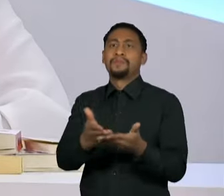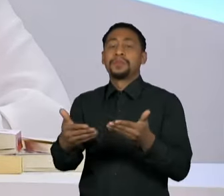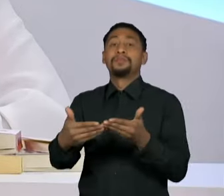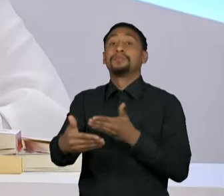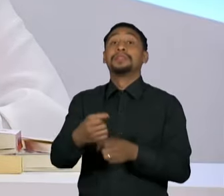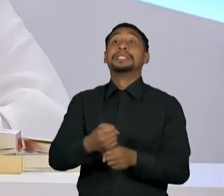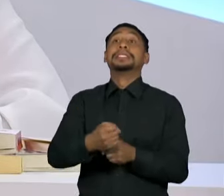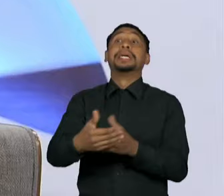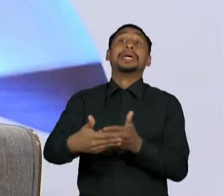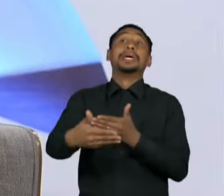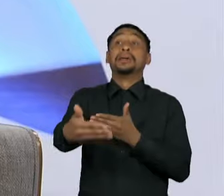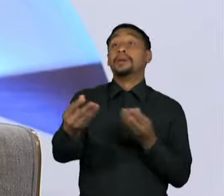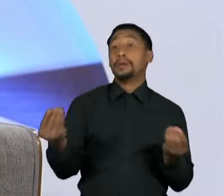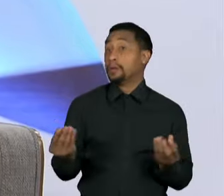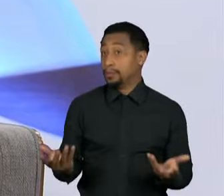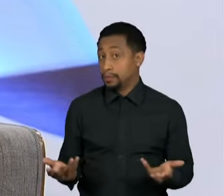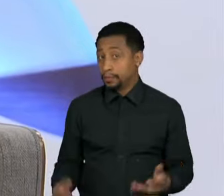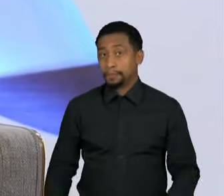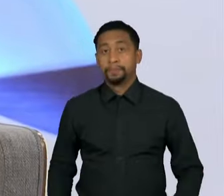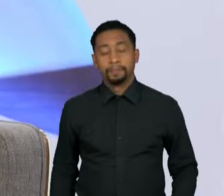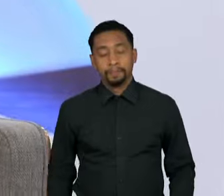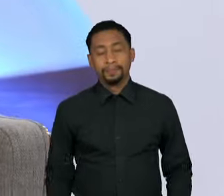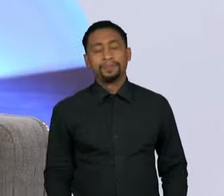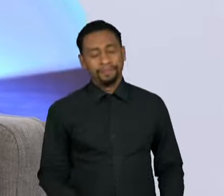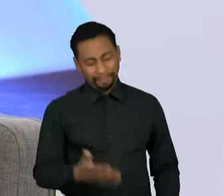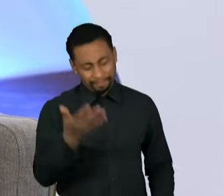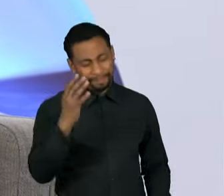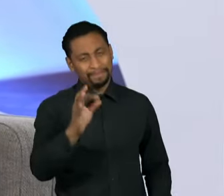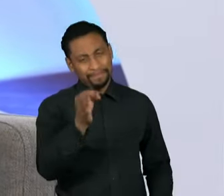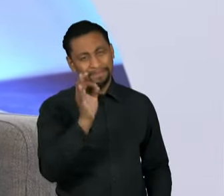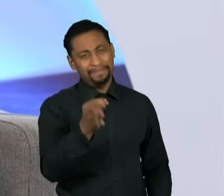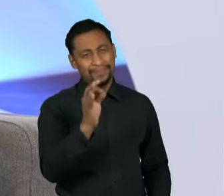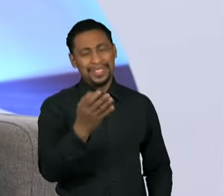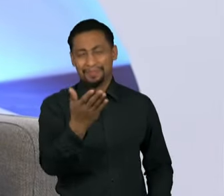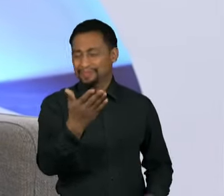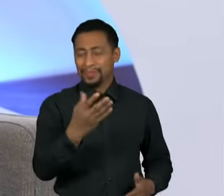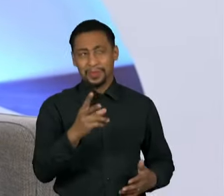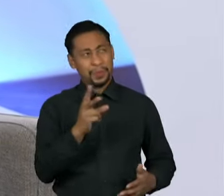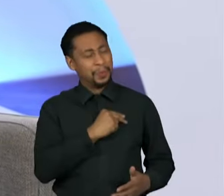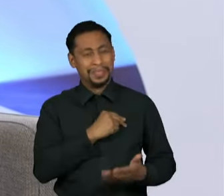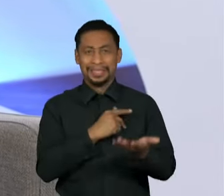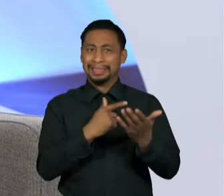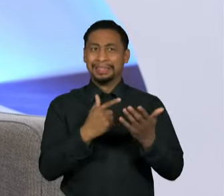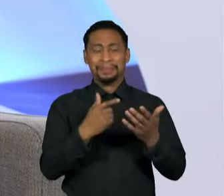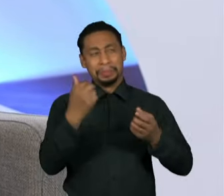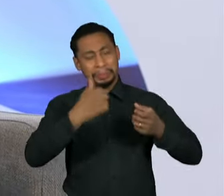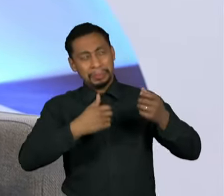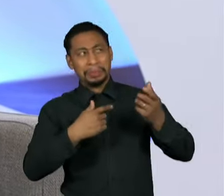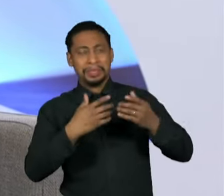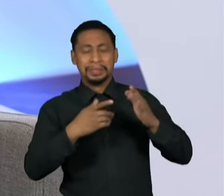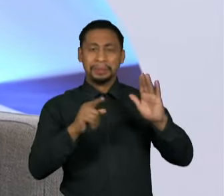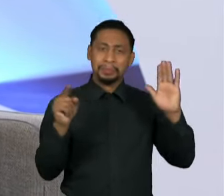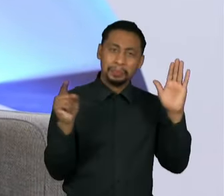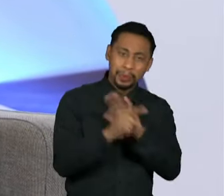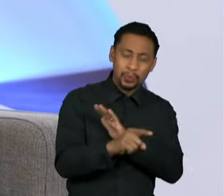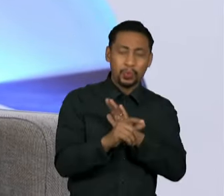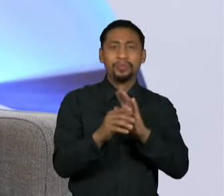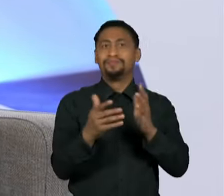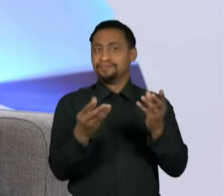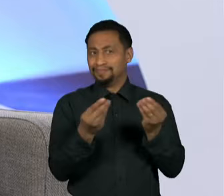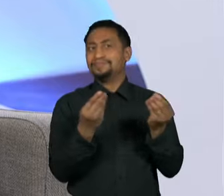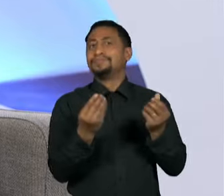prazo? Right, right. It's a very interesting question. It seems, on the surface at